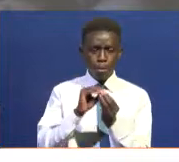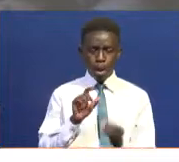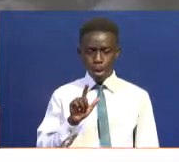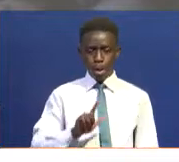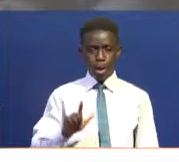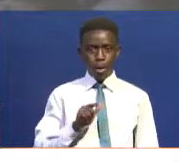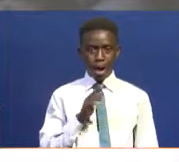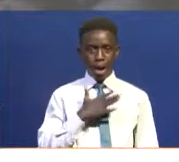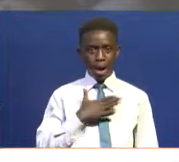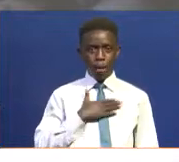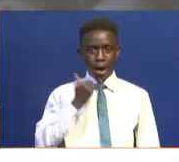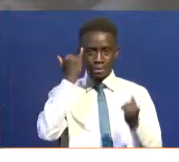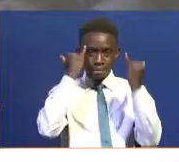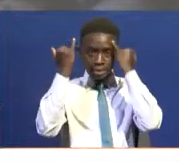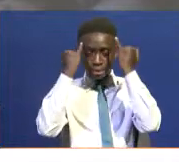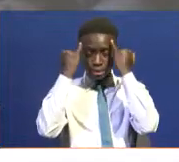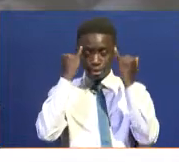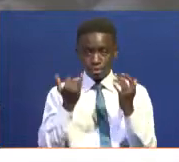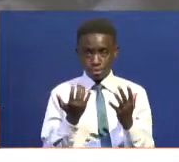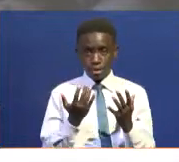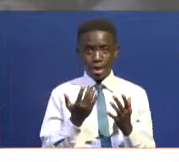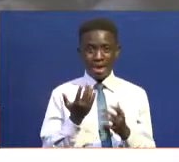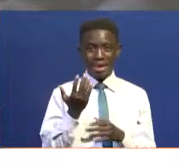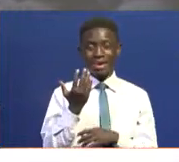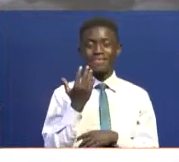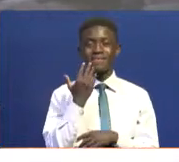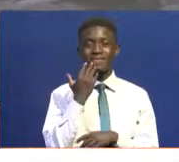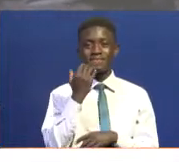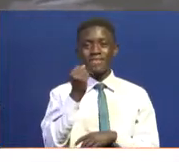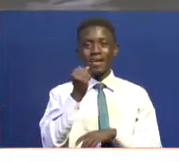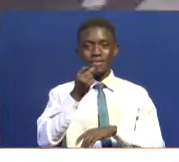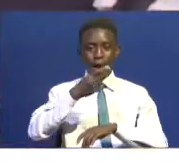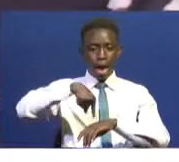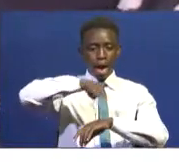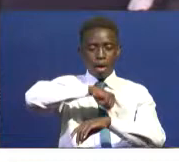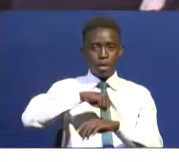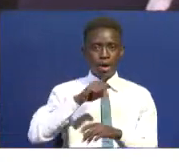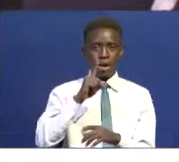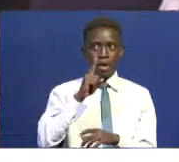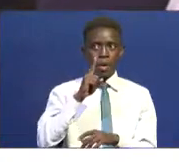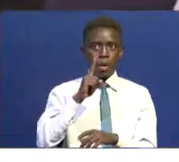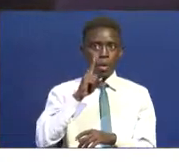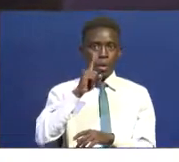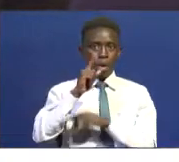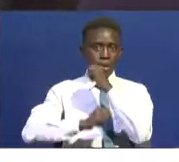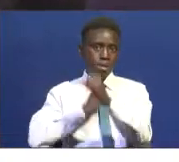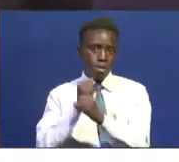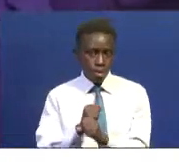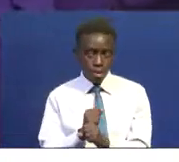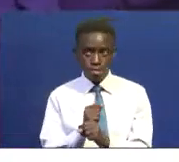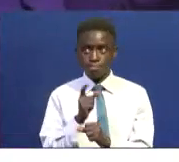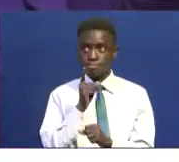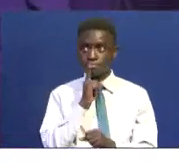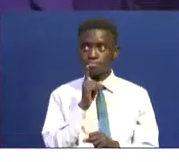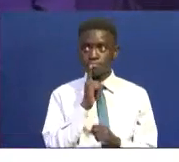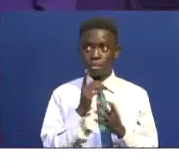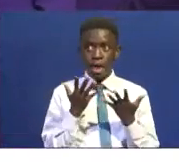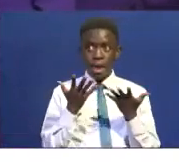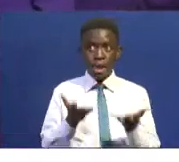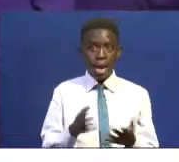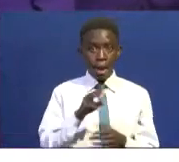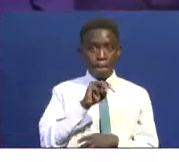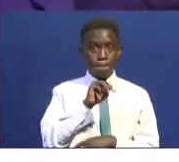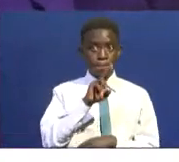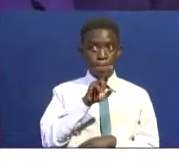offer from the current 500 hours annually. Nzola made the remarks when MultiChoice announced a deal with